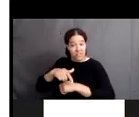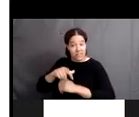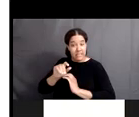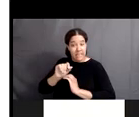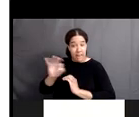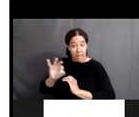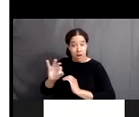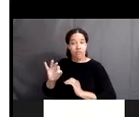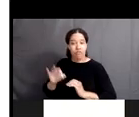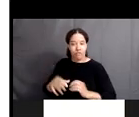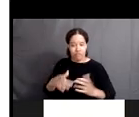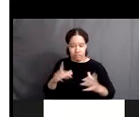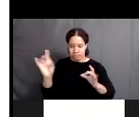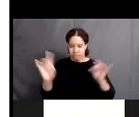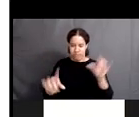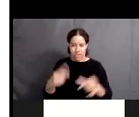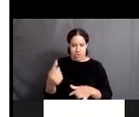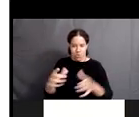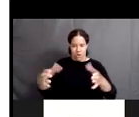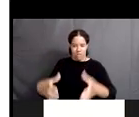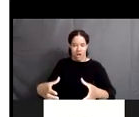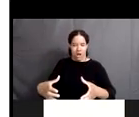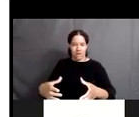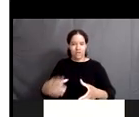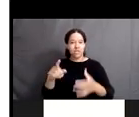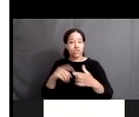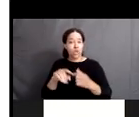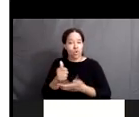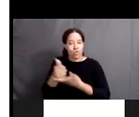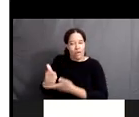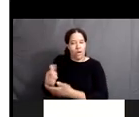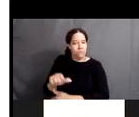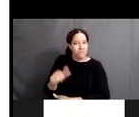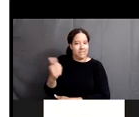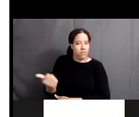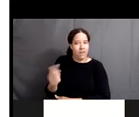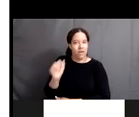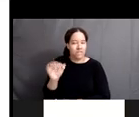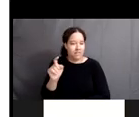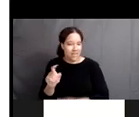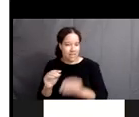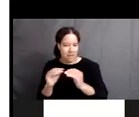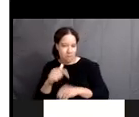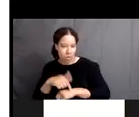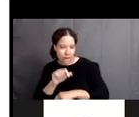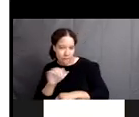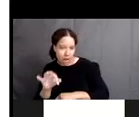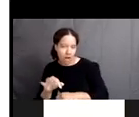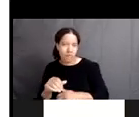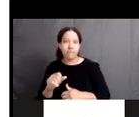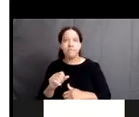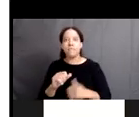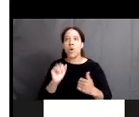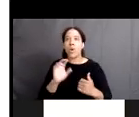off to take care of a loved one, or to make the decision as a group that we were all going to reduce our hours by 10 hours a week so that we don't